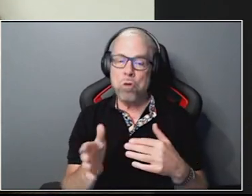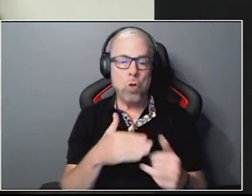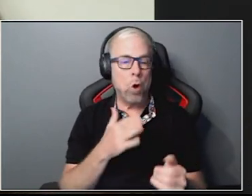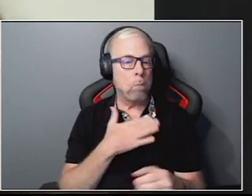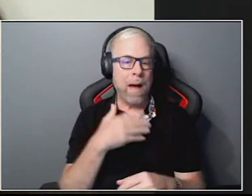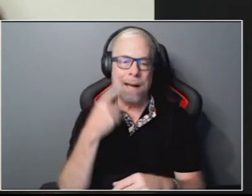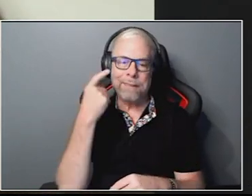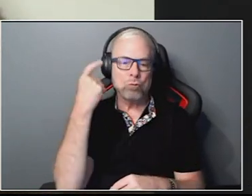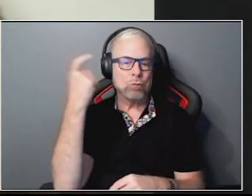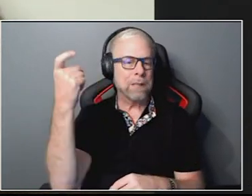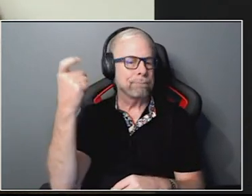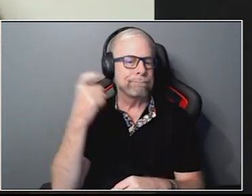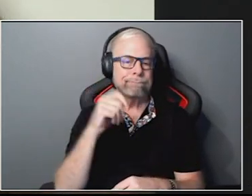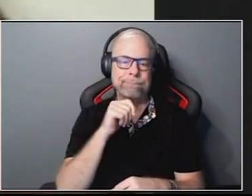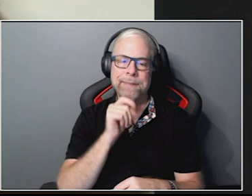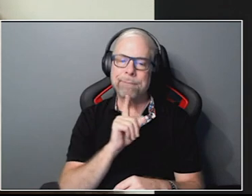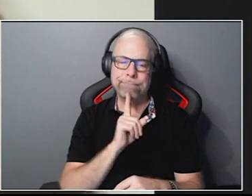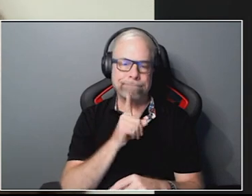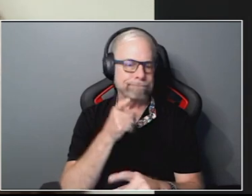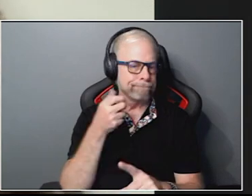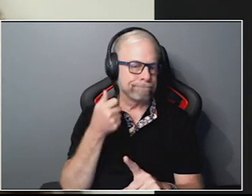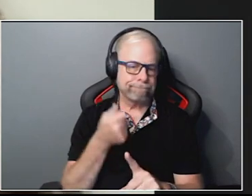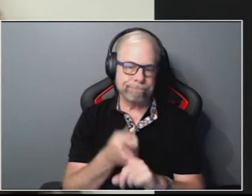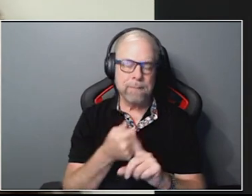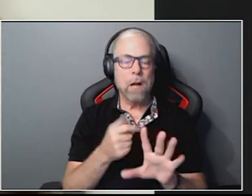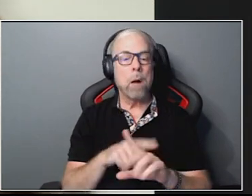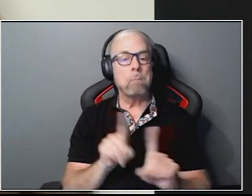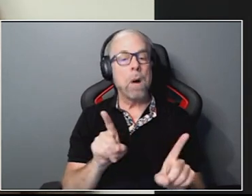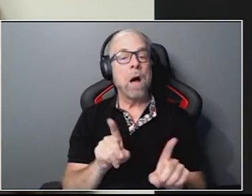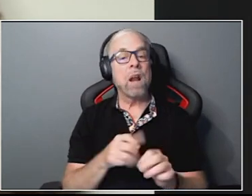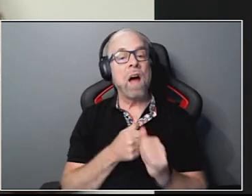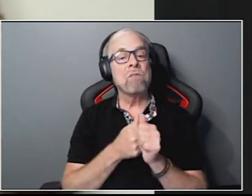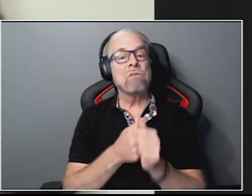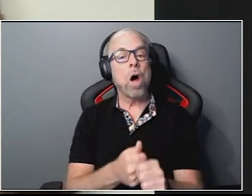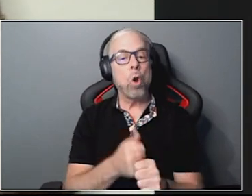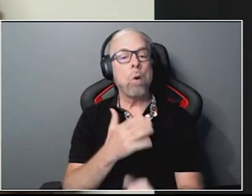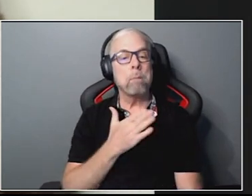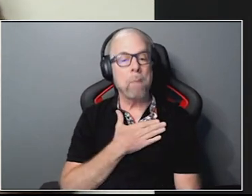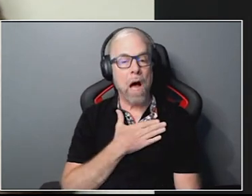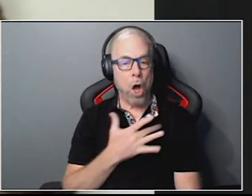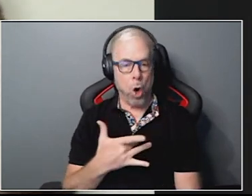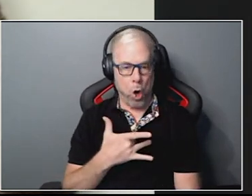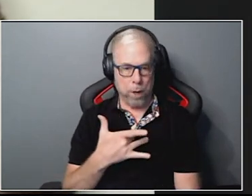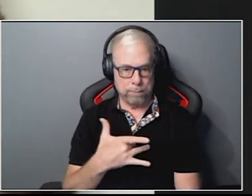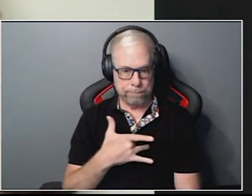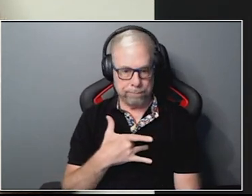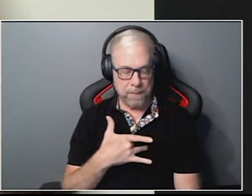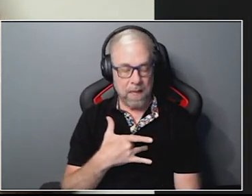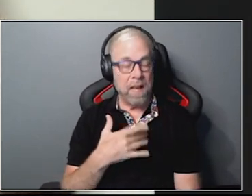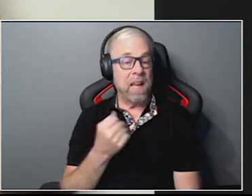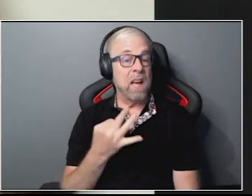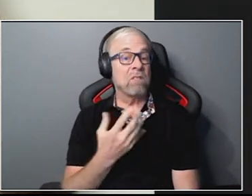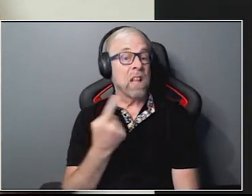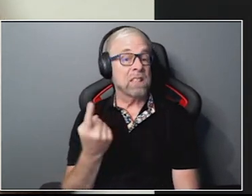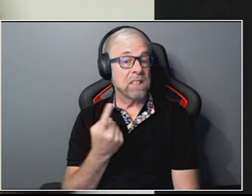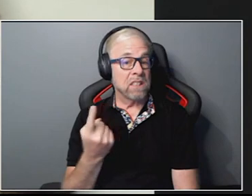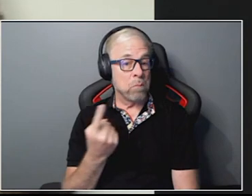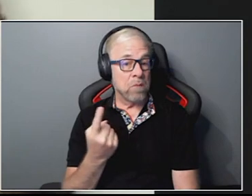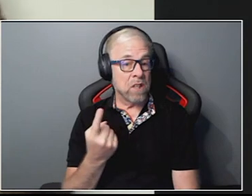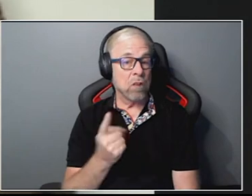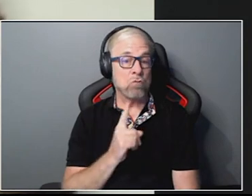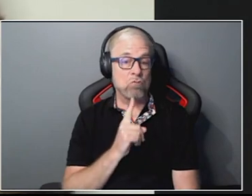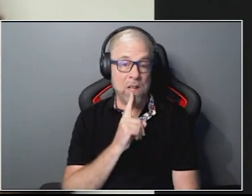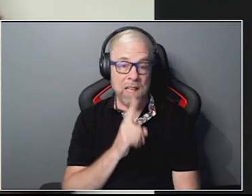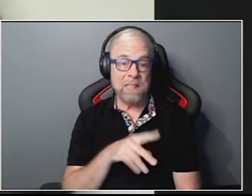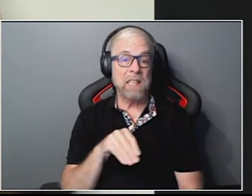but I did do what was in my heart. So if there is something that is pressing on your mind that you